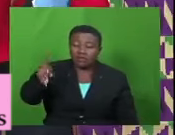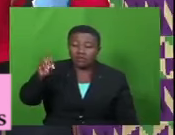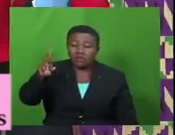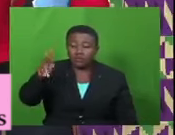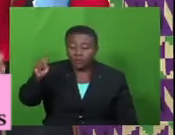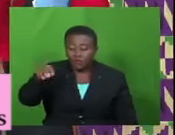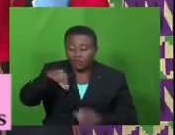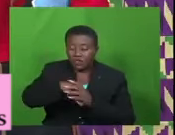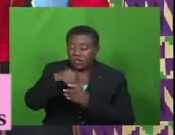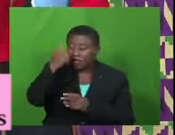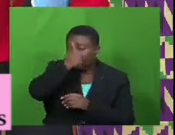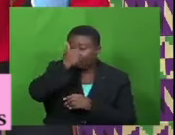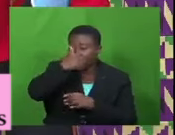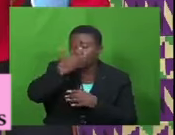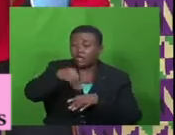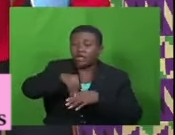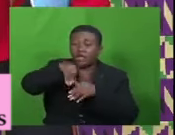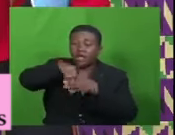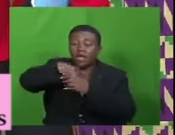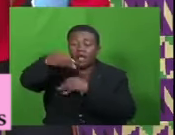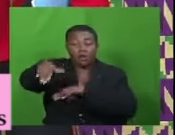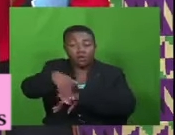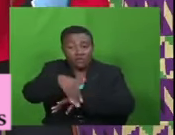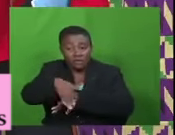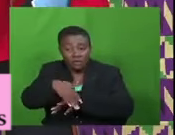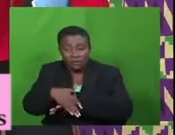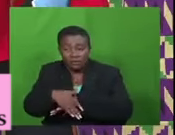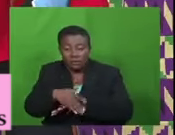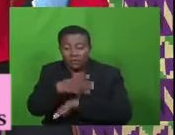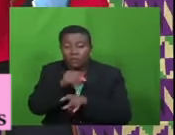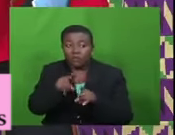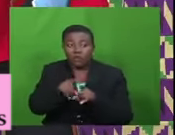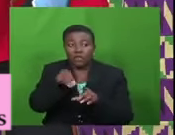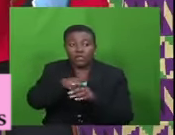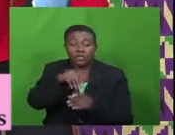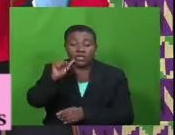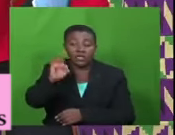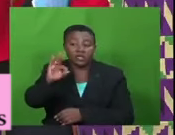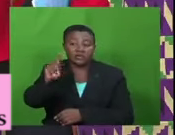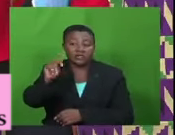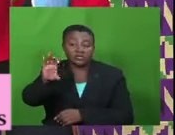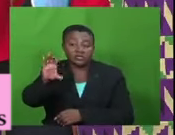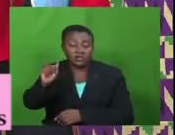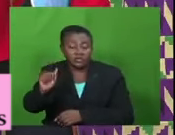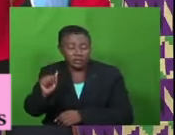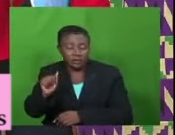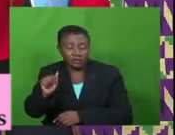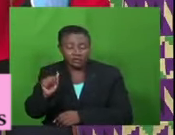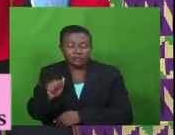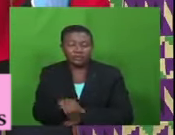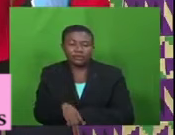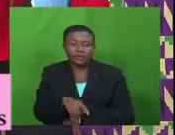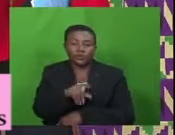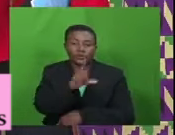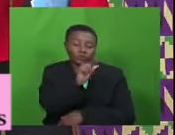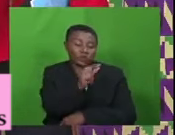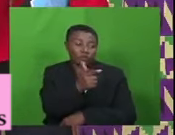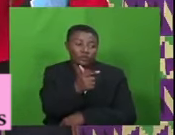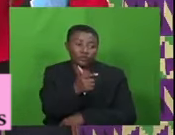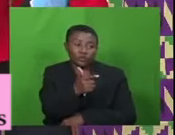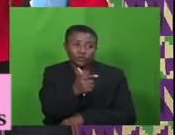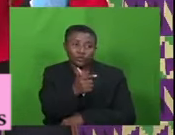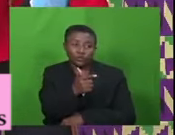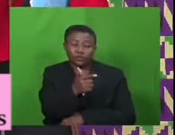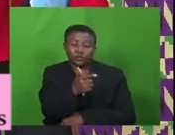especially through the vehicle of the African Continental Free Trade Area. In 2021, Ghana's